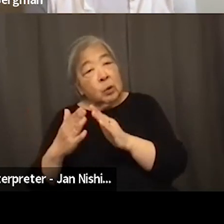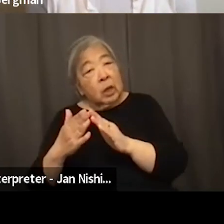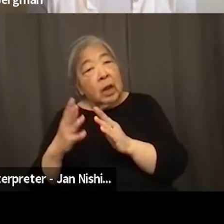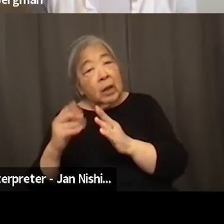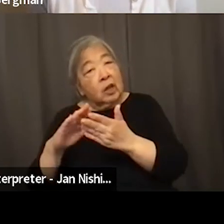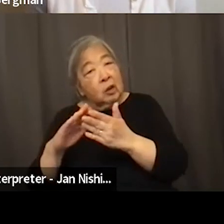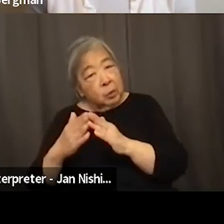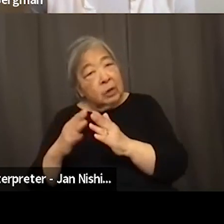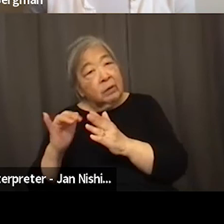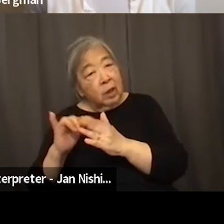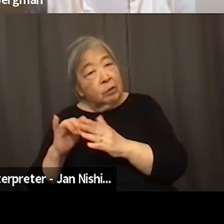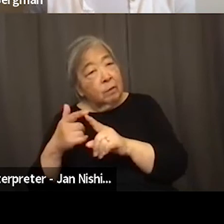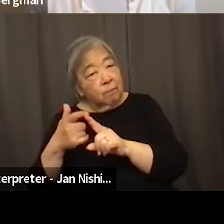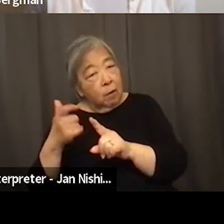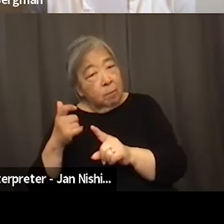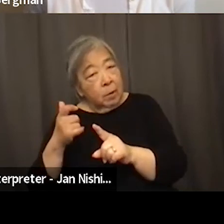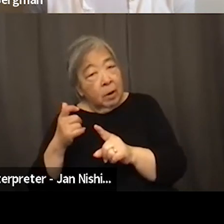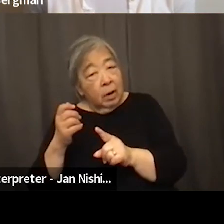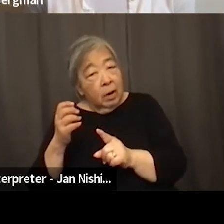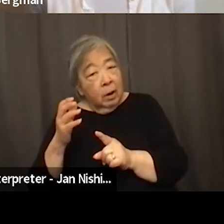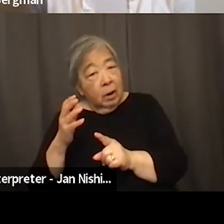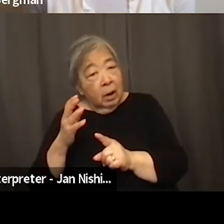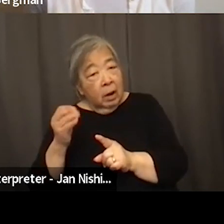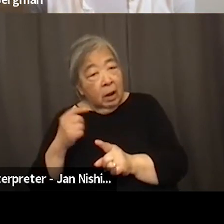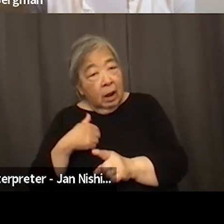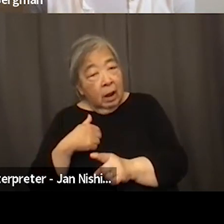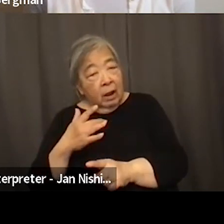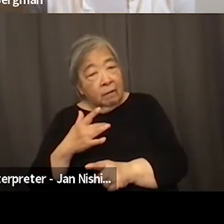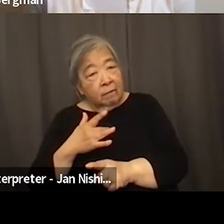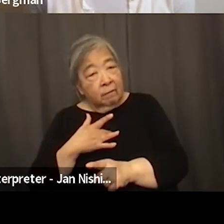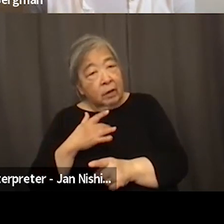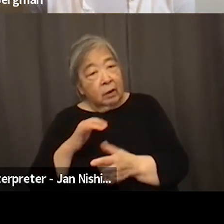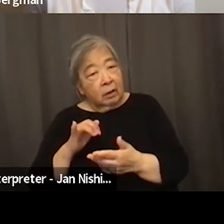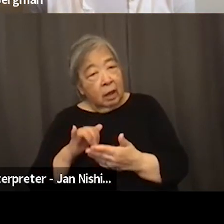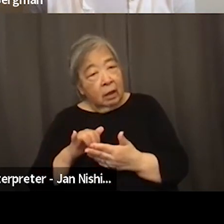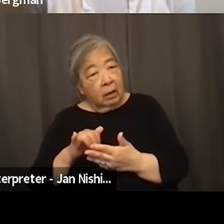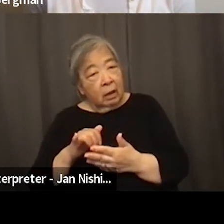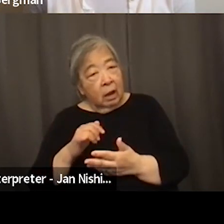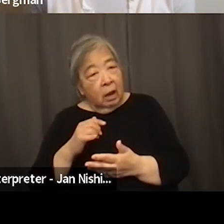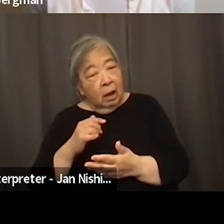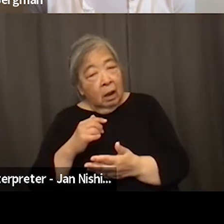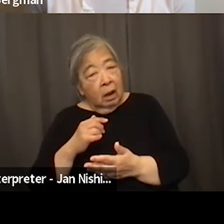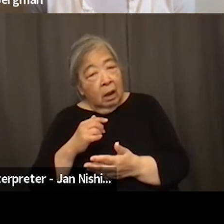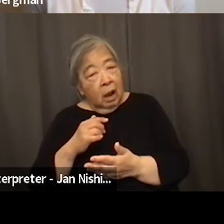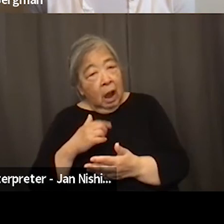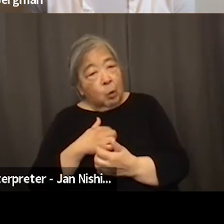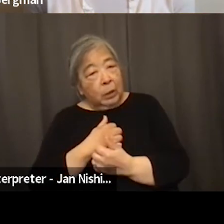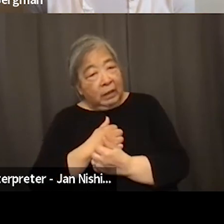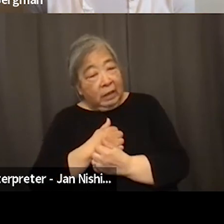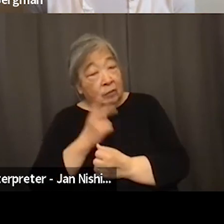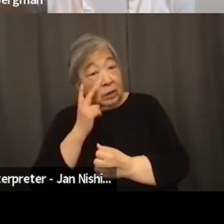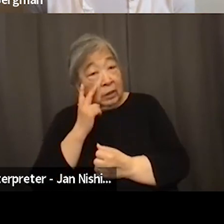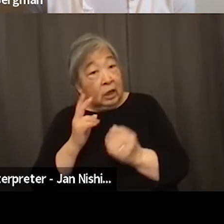communities that they're based out of. And I feel like I would really love to see